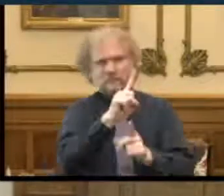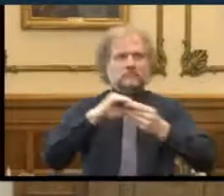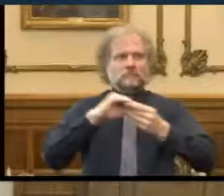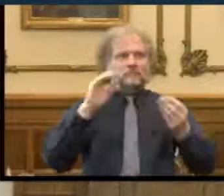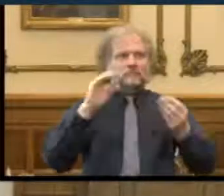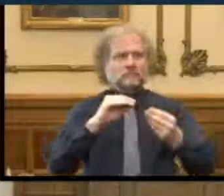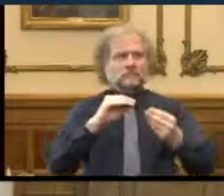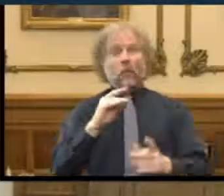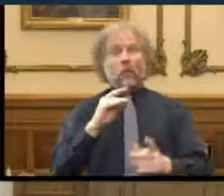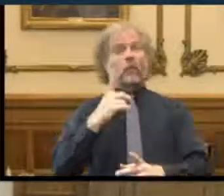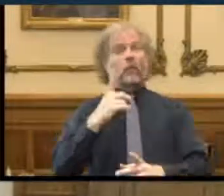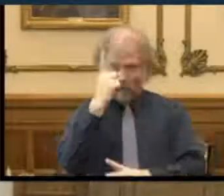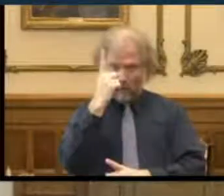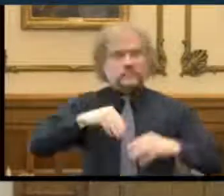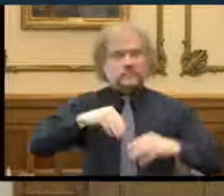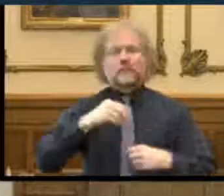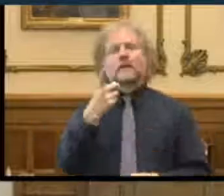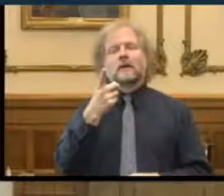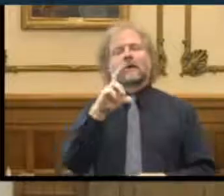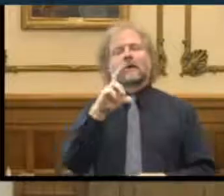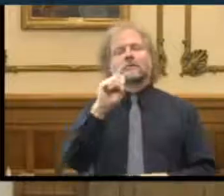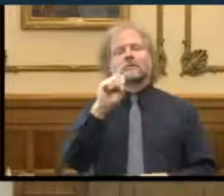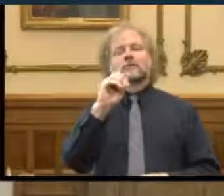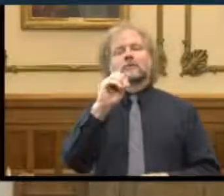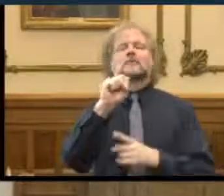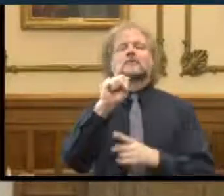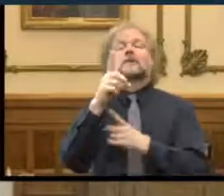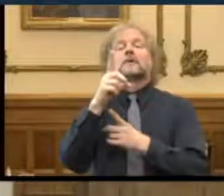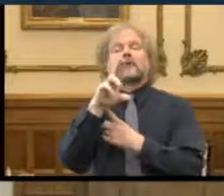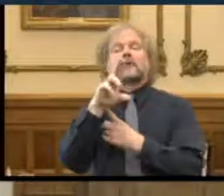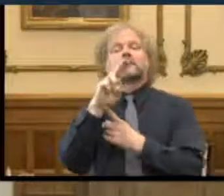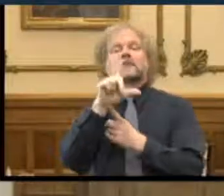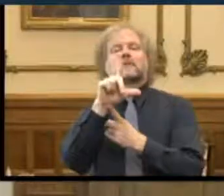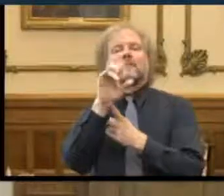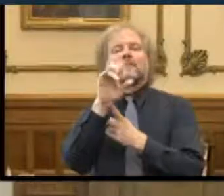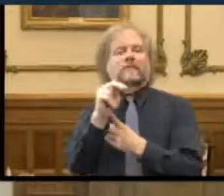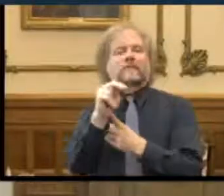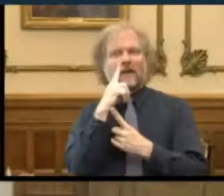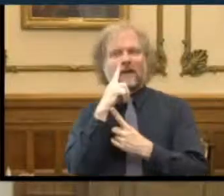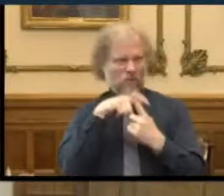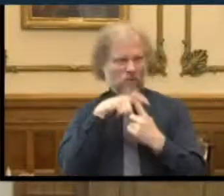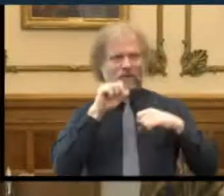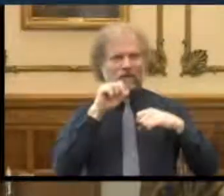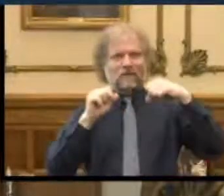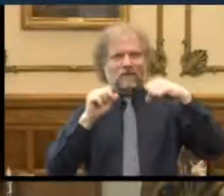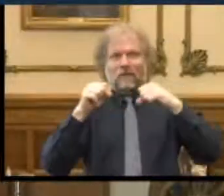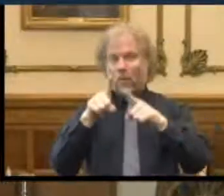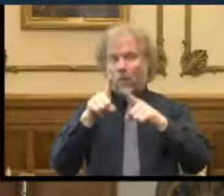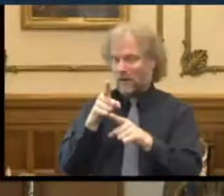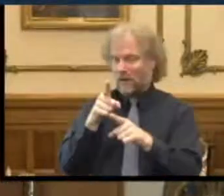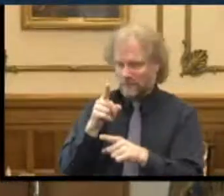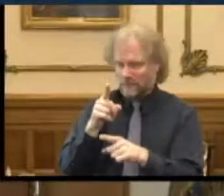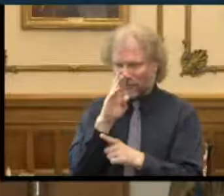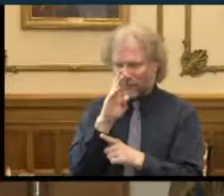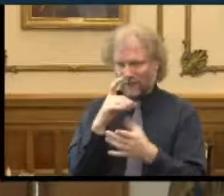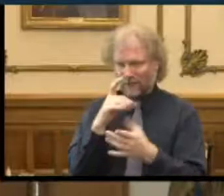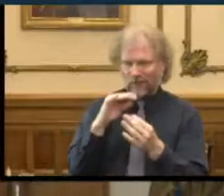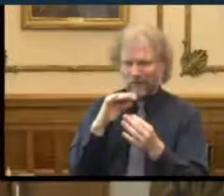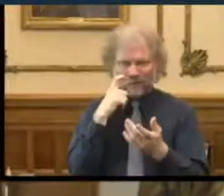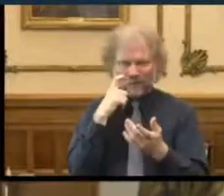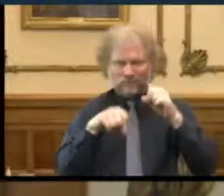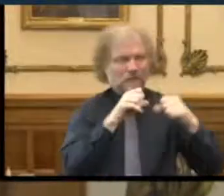I got one. Okay. Dr. Sullivan. I saw a lot of head nodding when you were speaking. Yes, absolutely. So